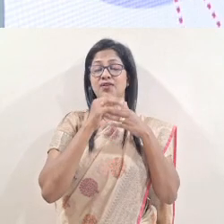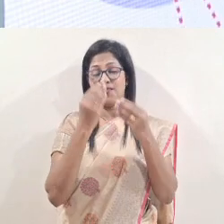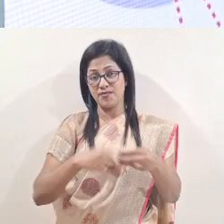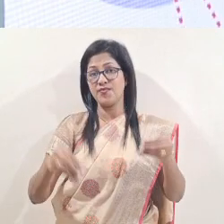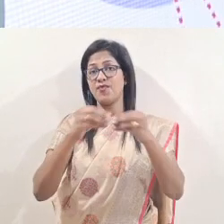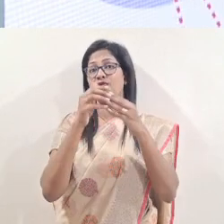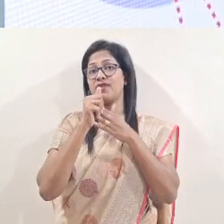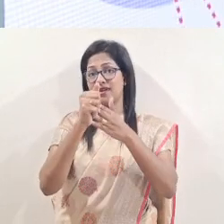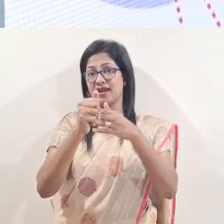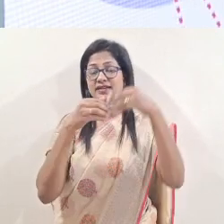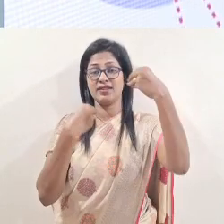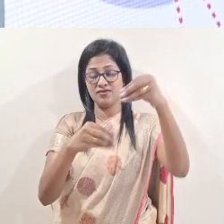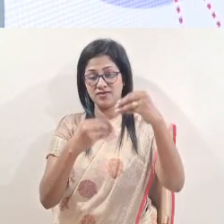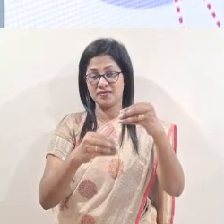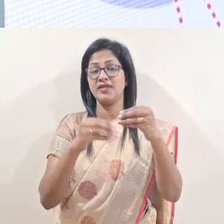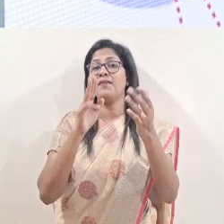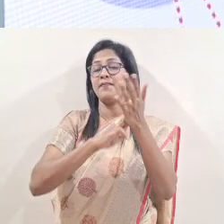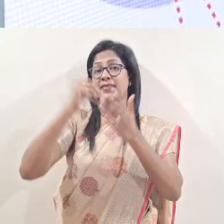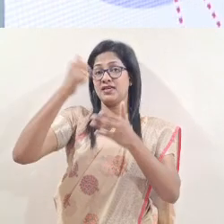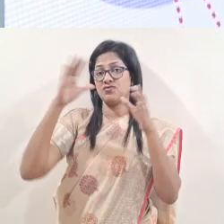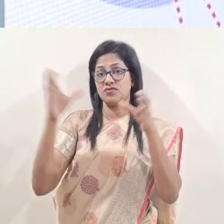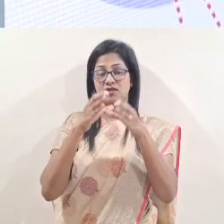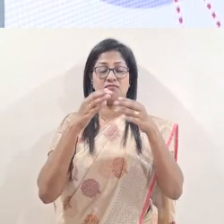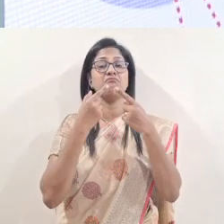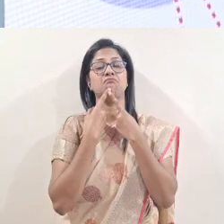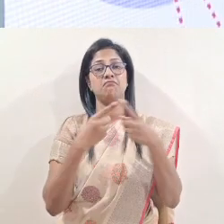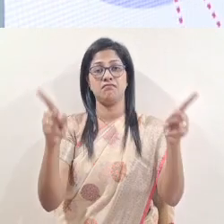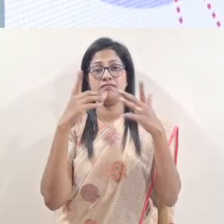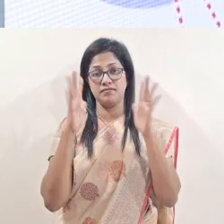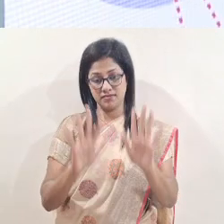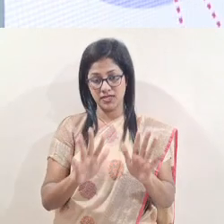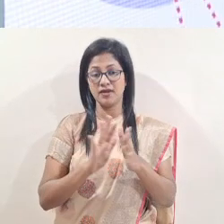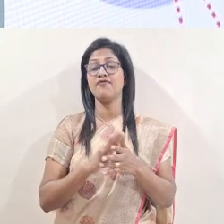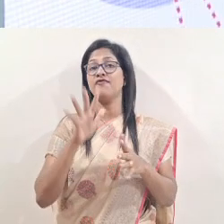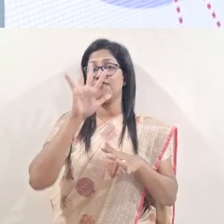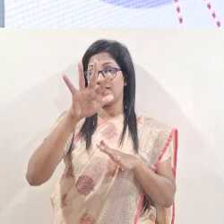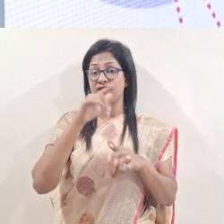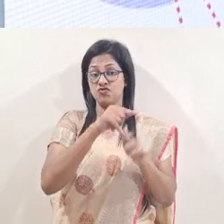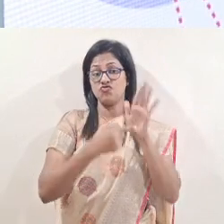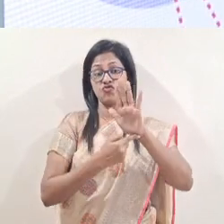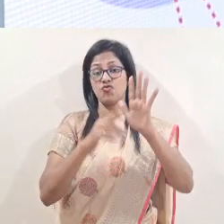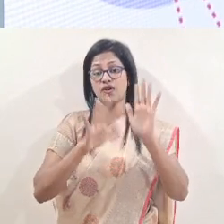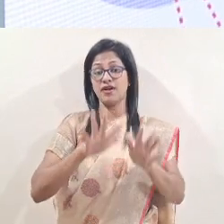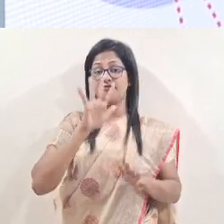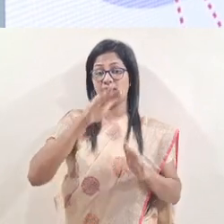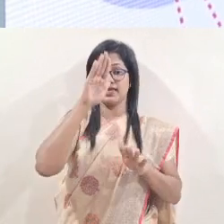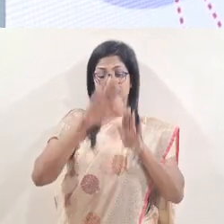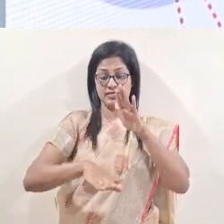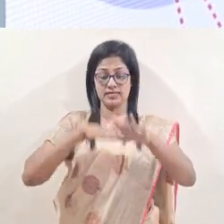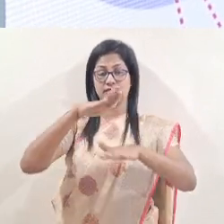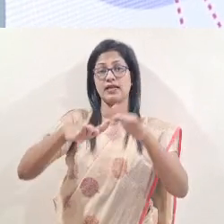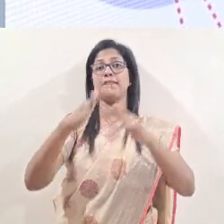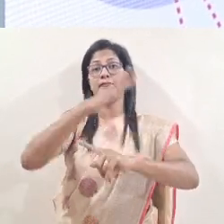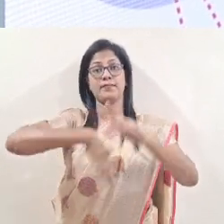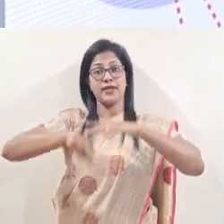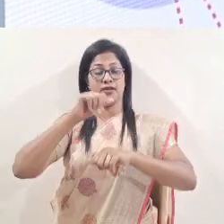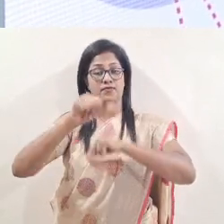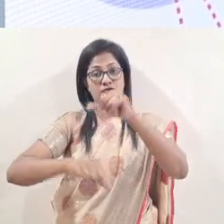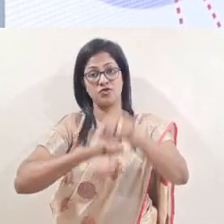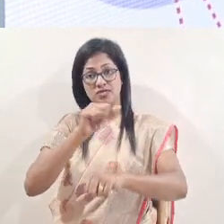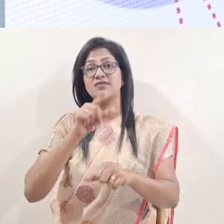by ministry, which highlights the 5-step planning process as well. But still there are gaps remaining in